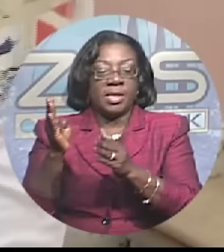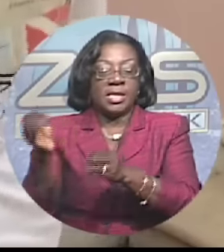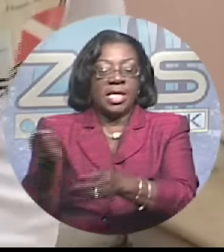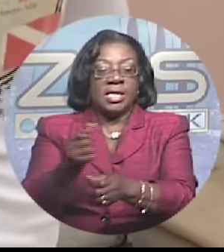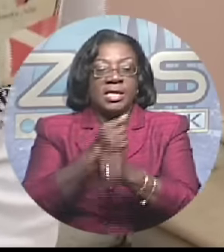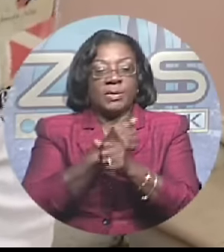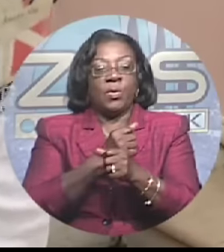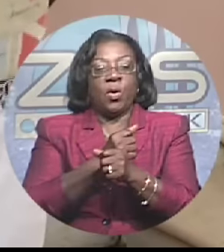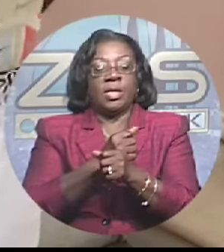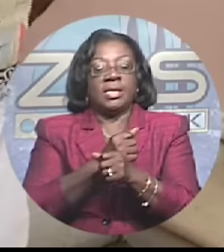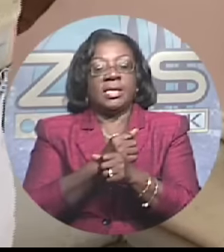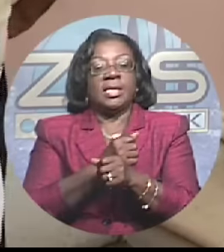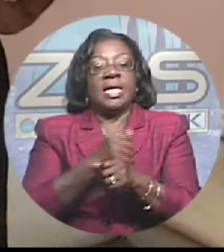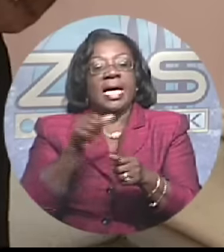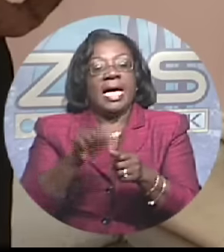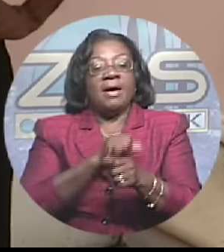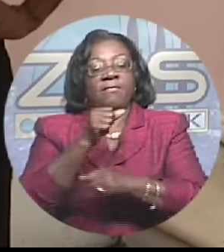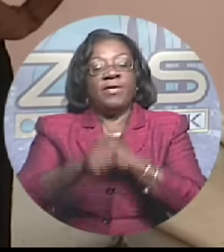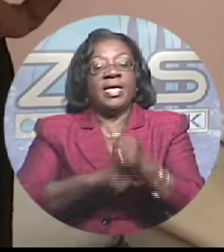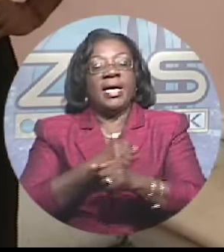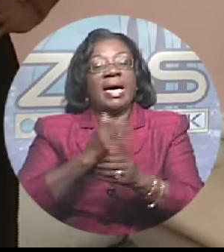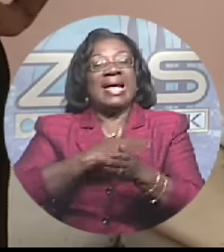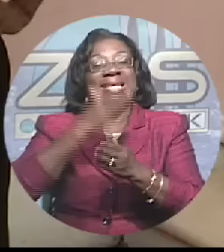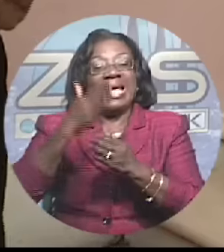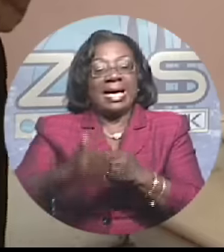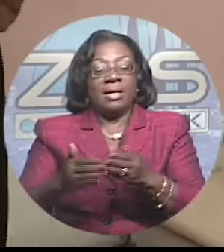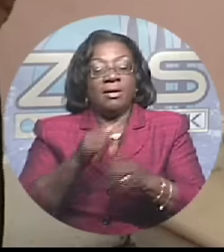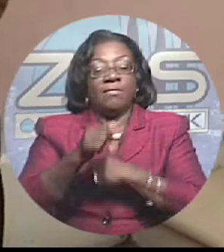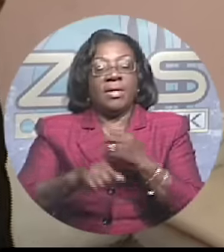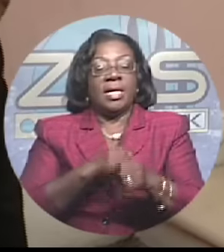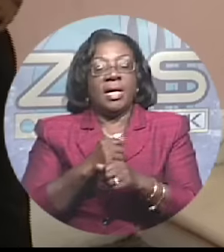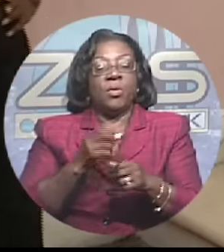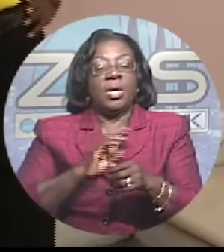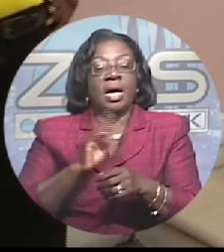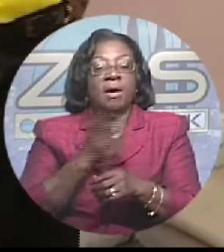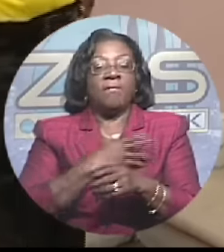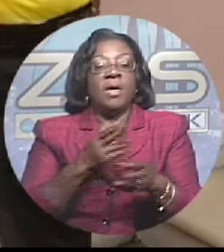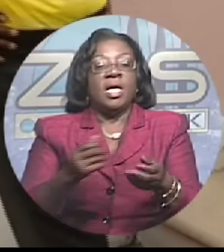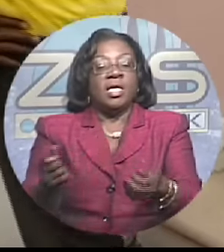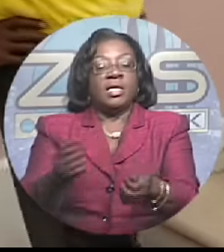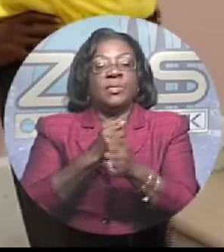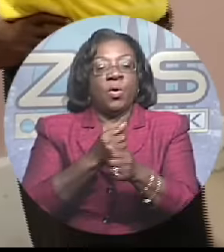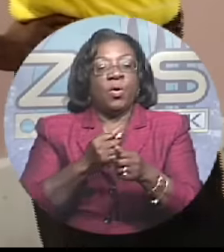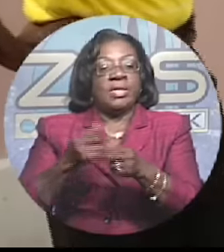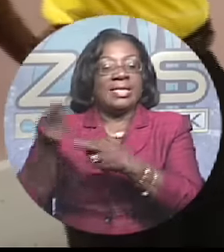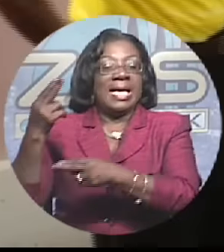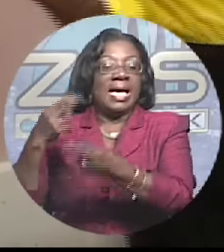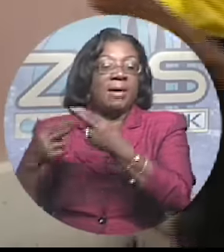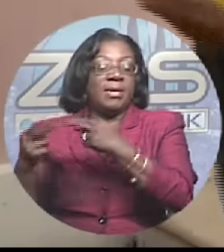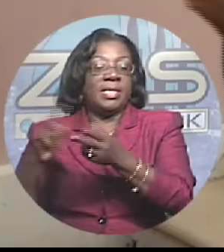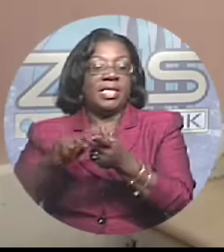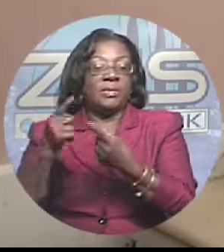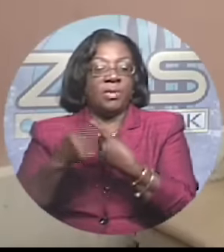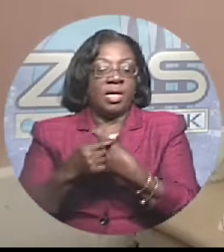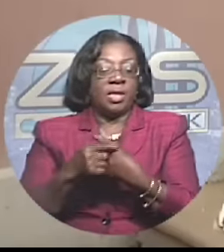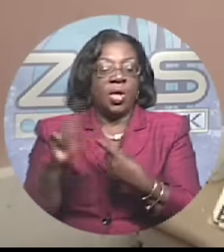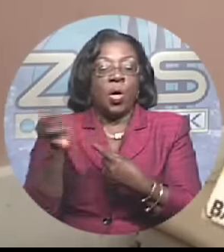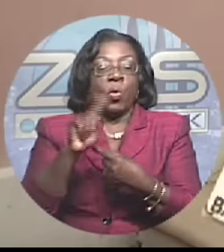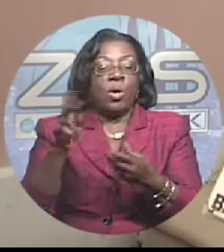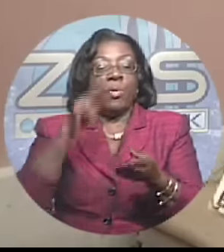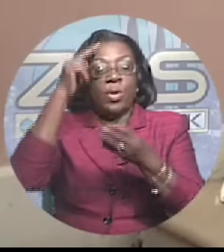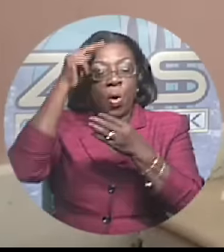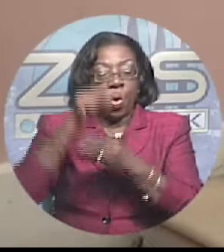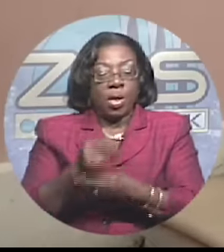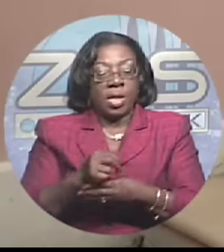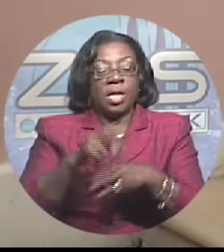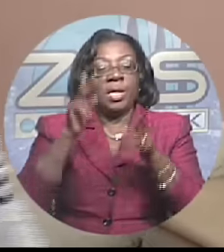Every year, at the end of the year, we do a what we call Sports Heritage Month, where we honor the people who have done well this year.